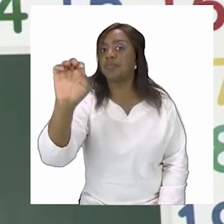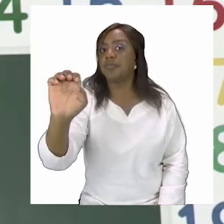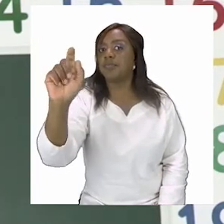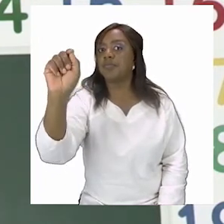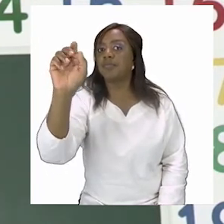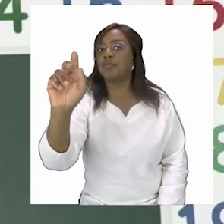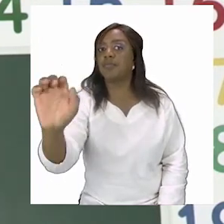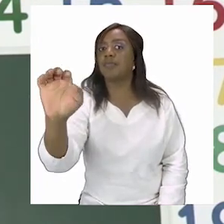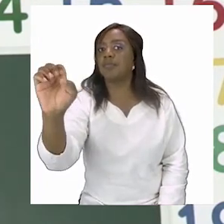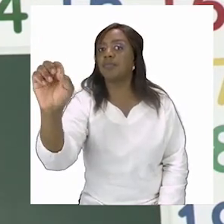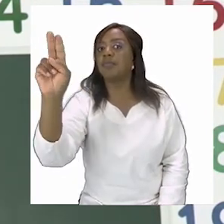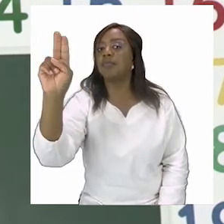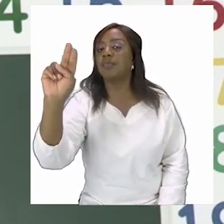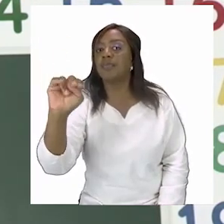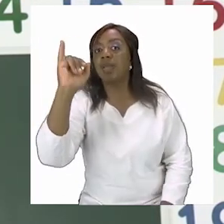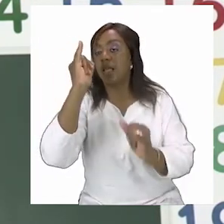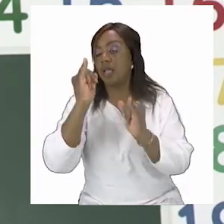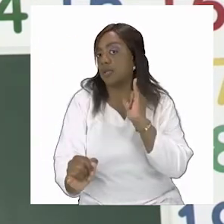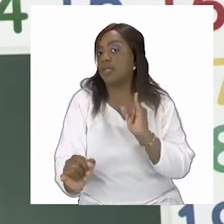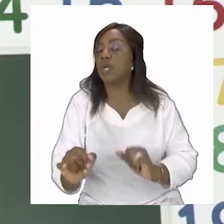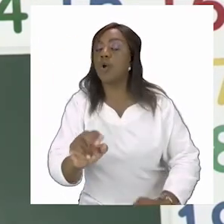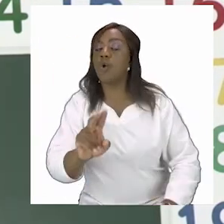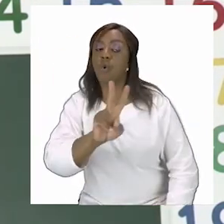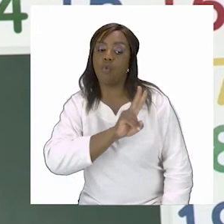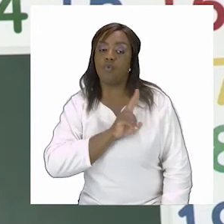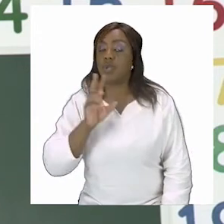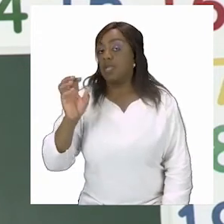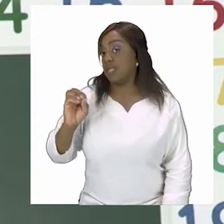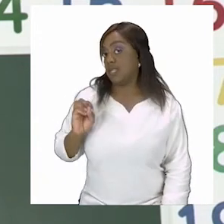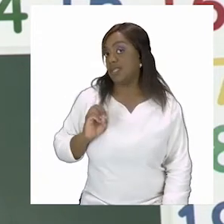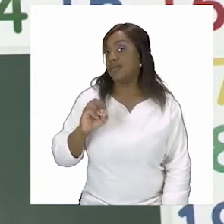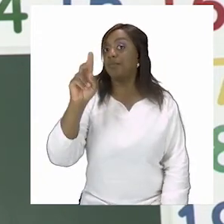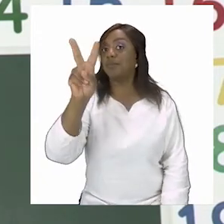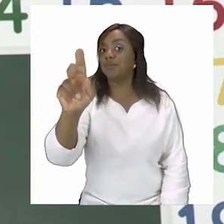19. And the last big card that we have is